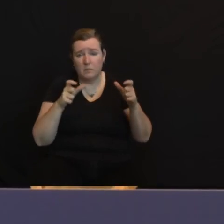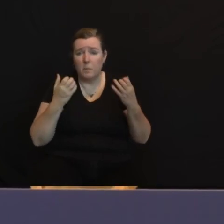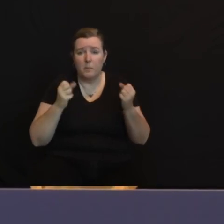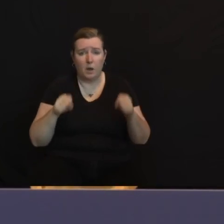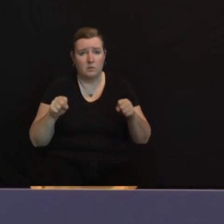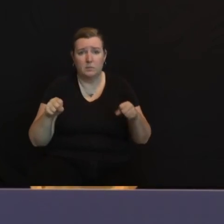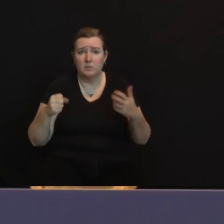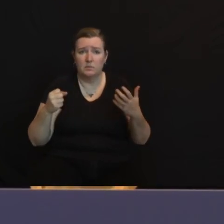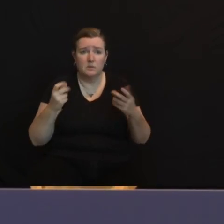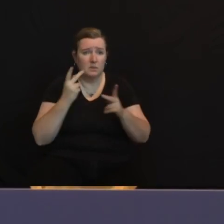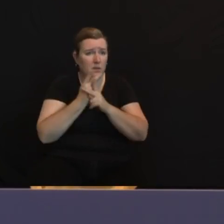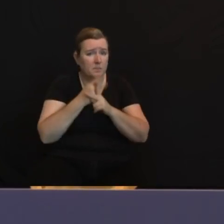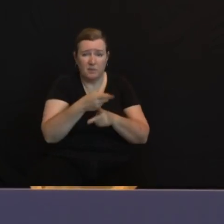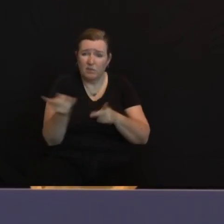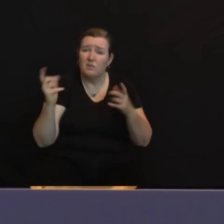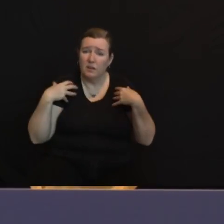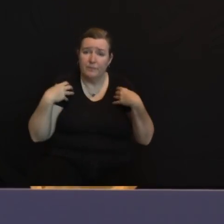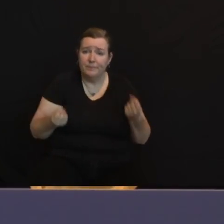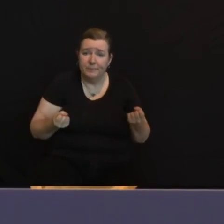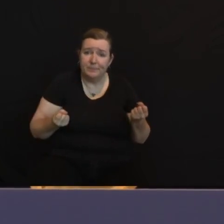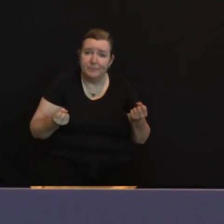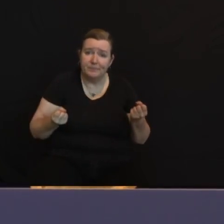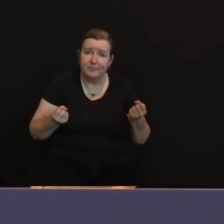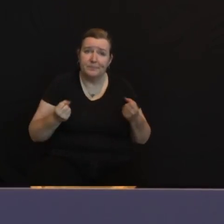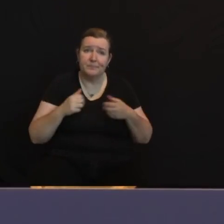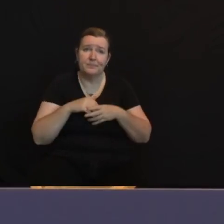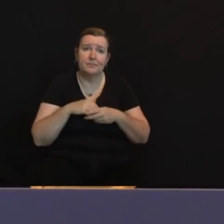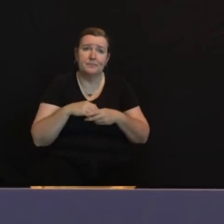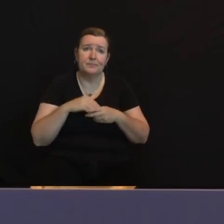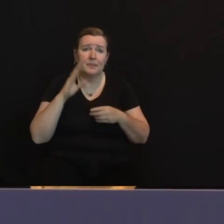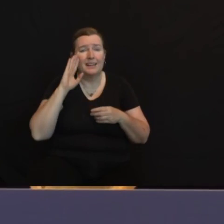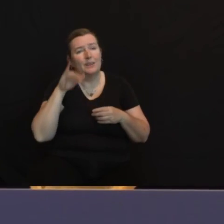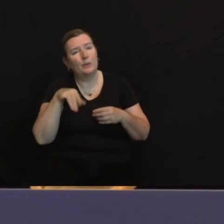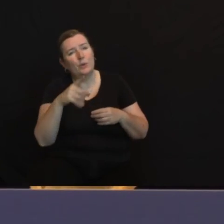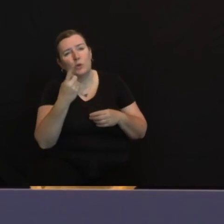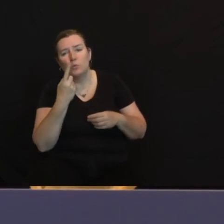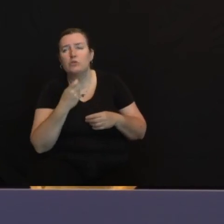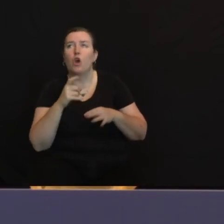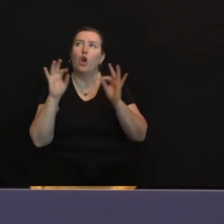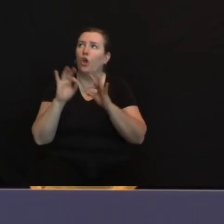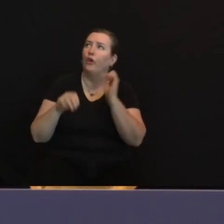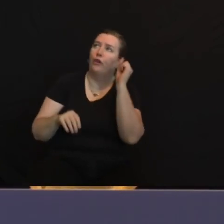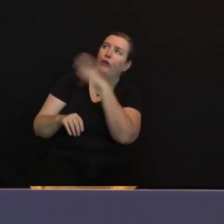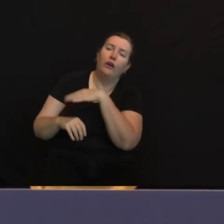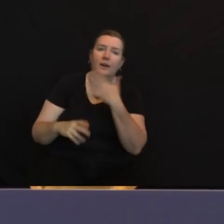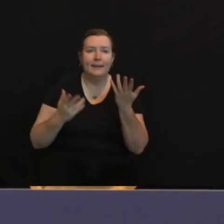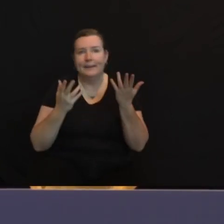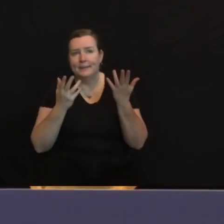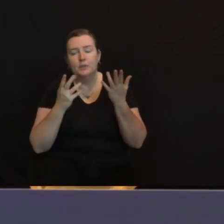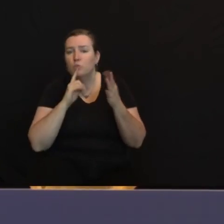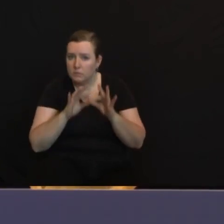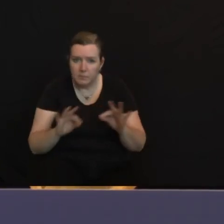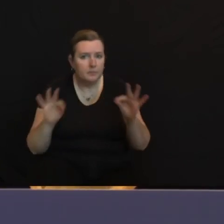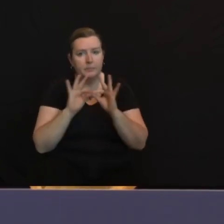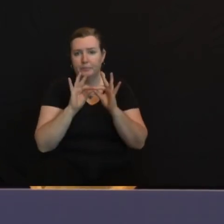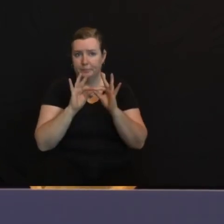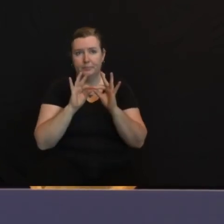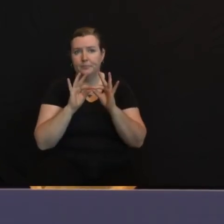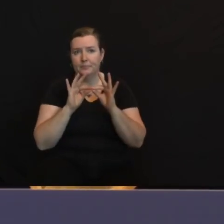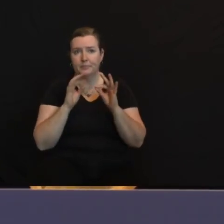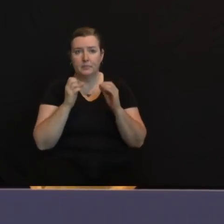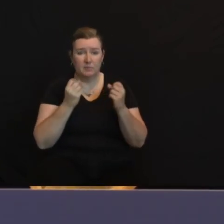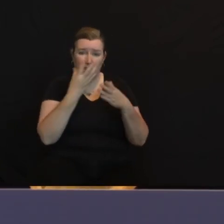you share that in the premise of your question. But you do have the reality that the number of fatalities, thank God,